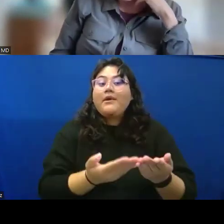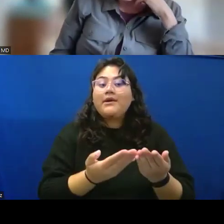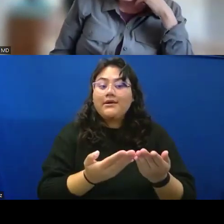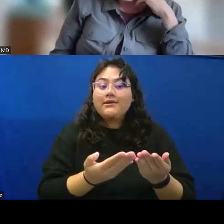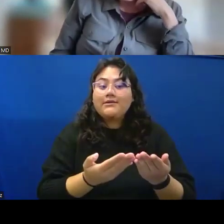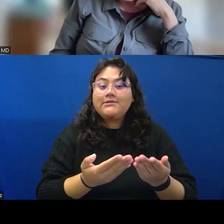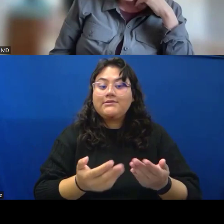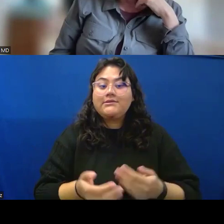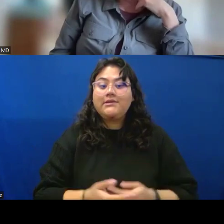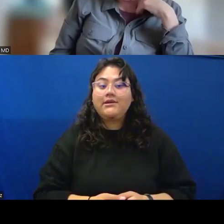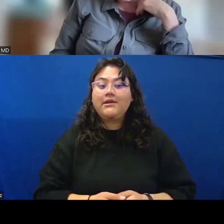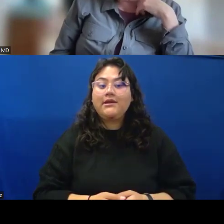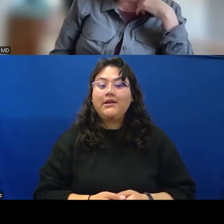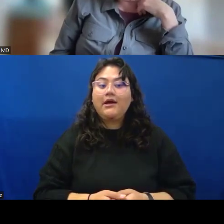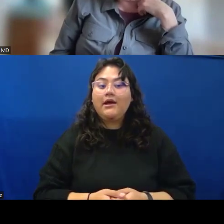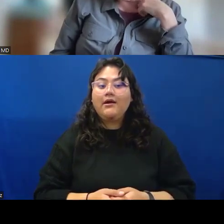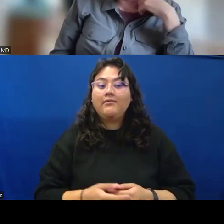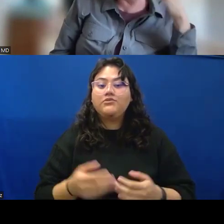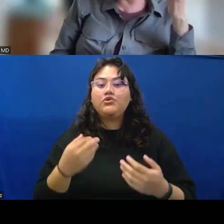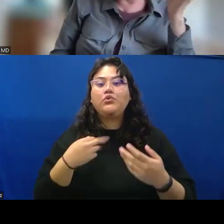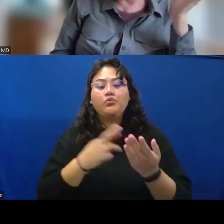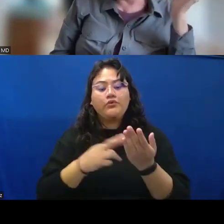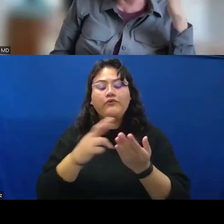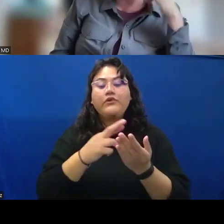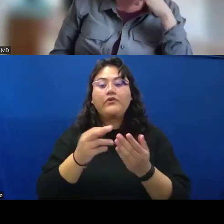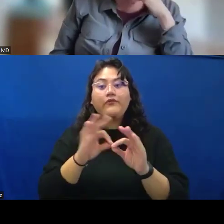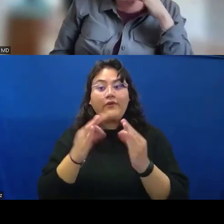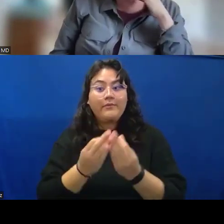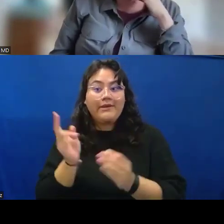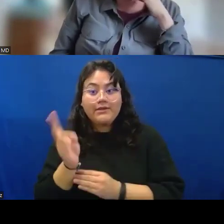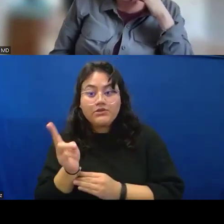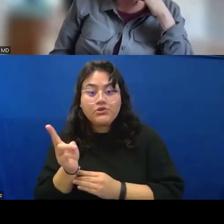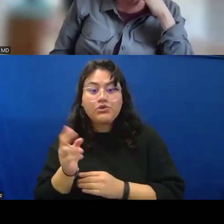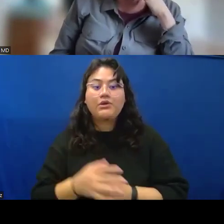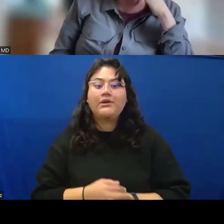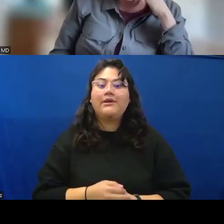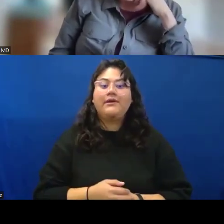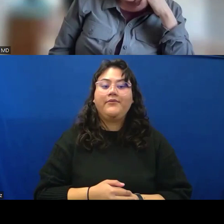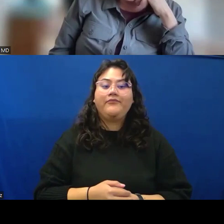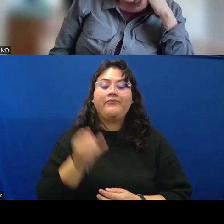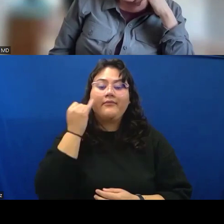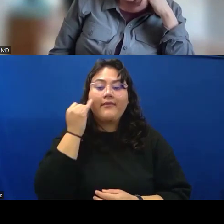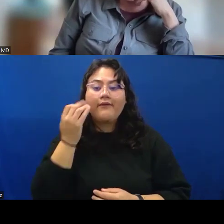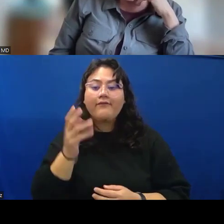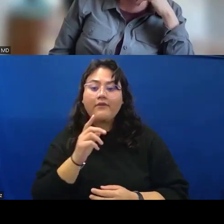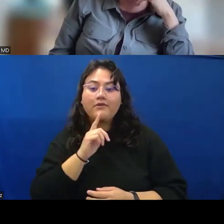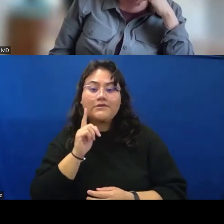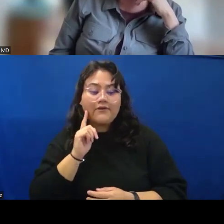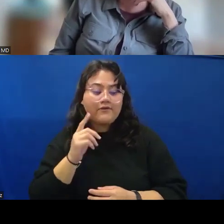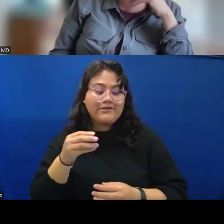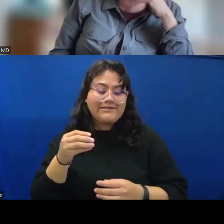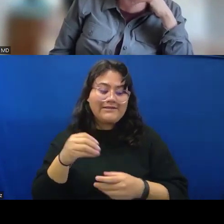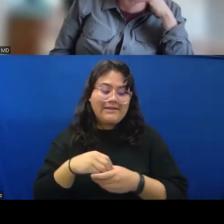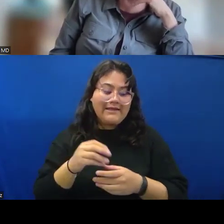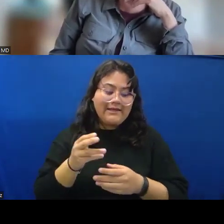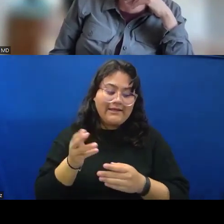is born, or shortly after if they're born at home or outside of a hospital. And then hearing